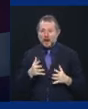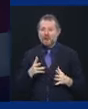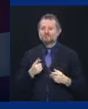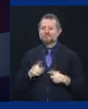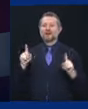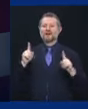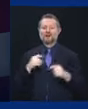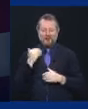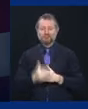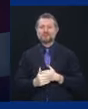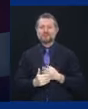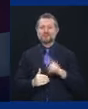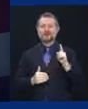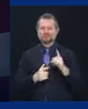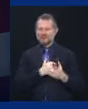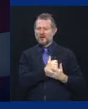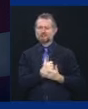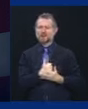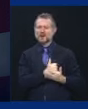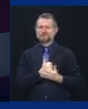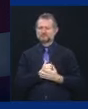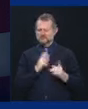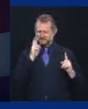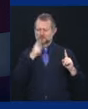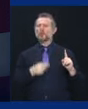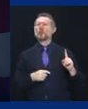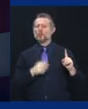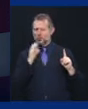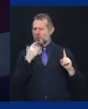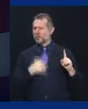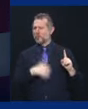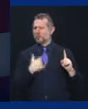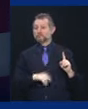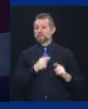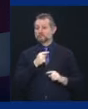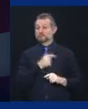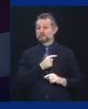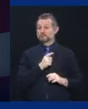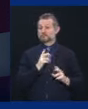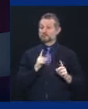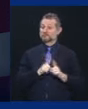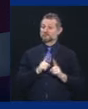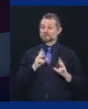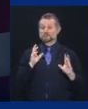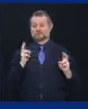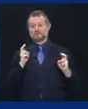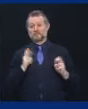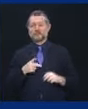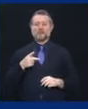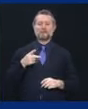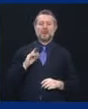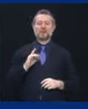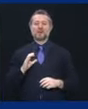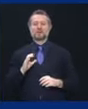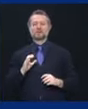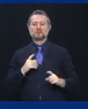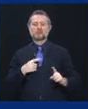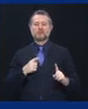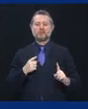president. He was in many ways our go-to person during the Obama administration. If I needed